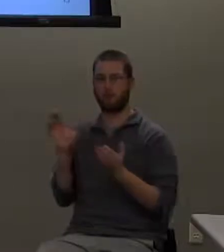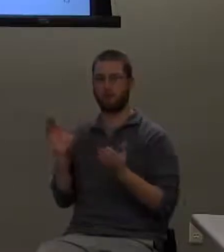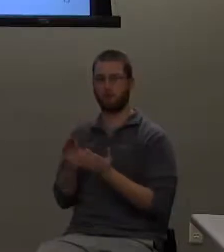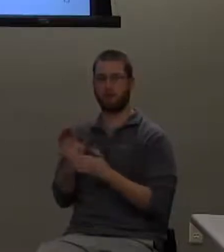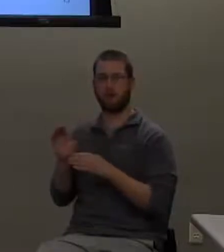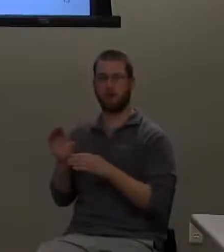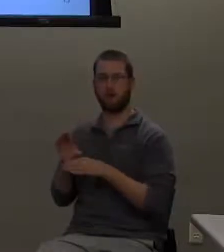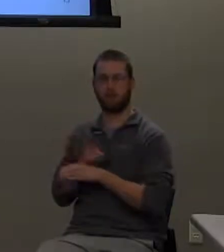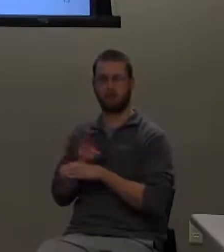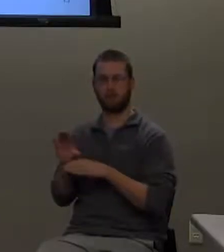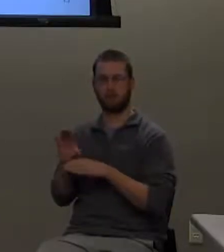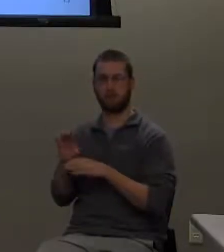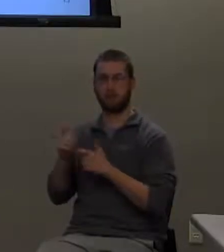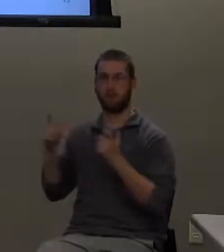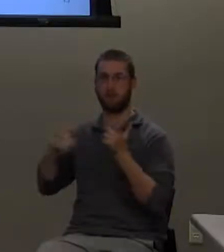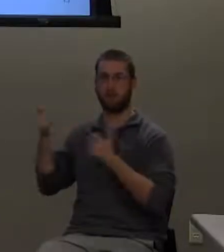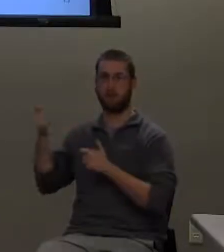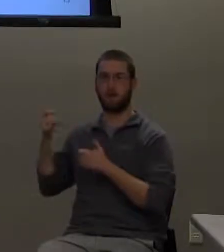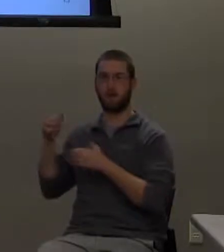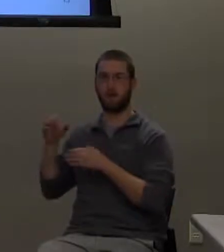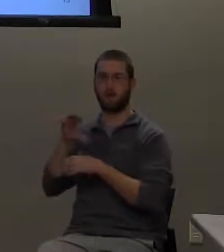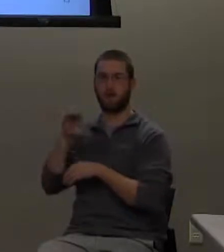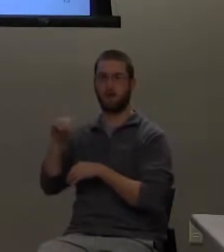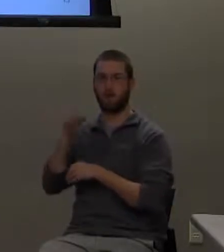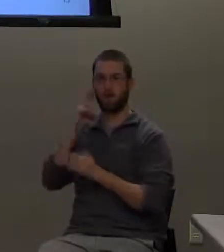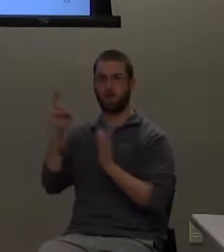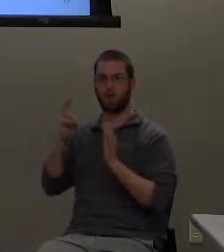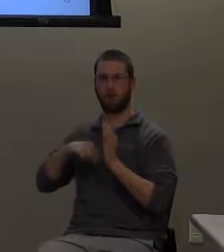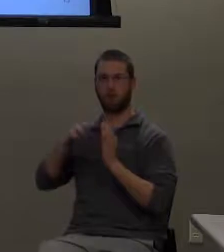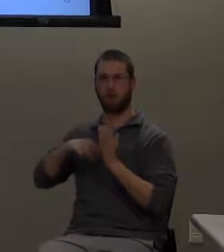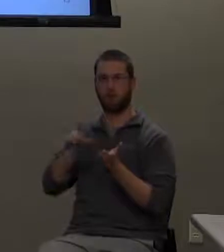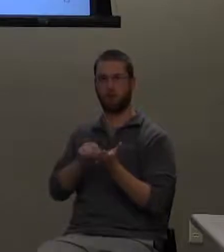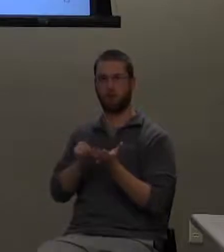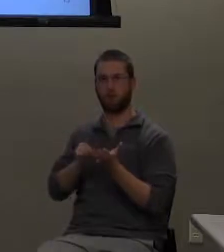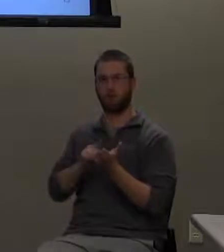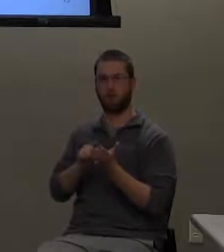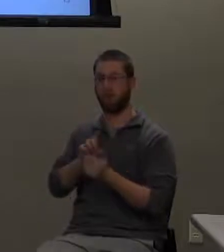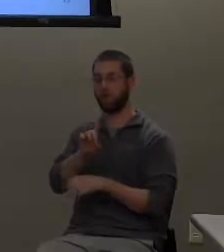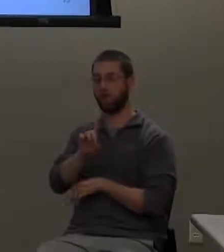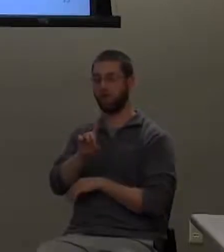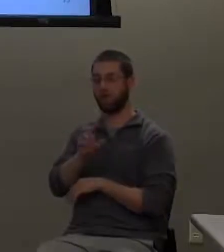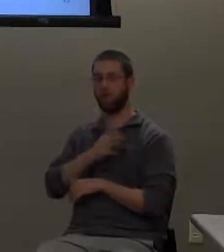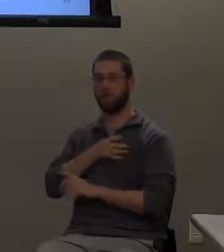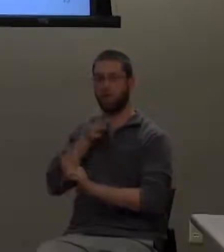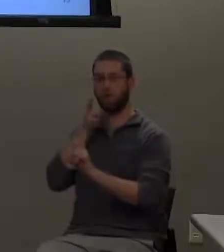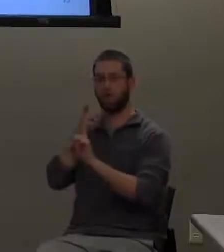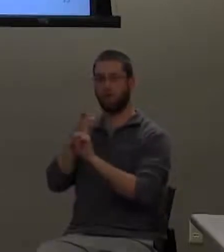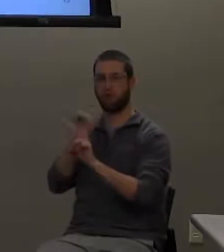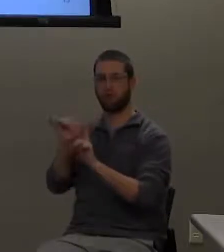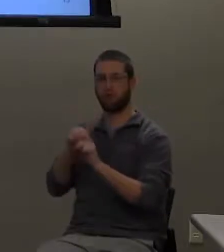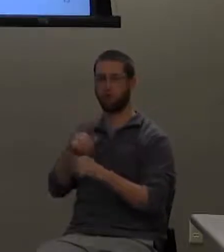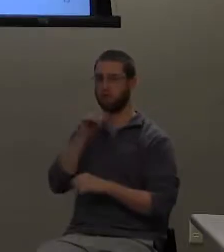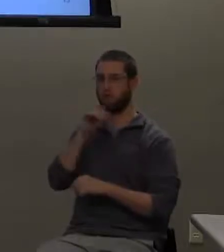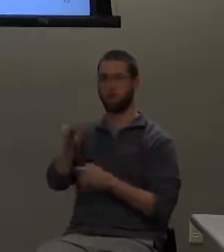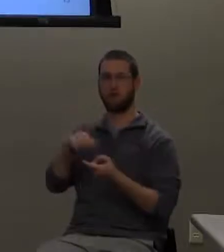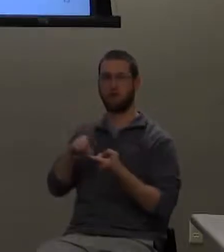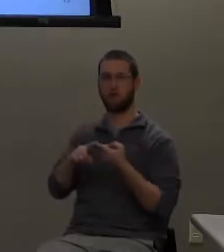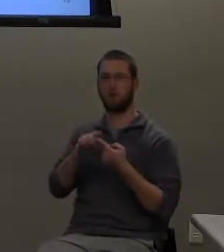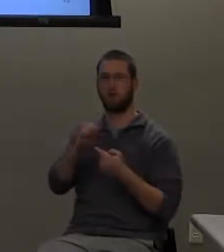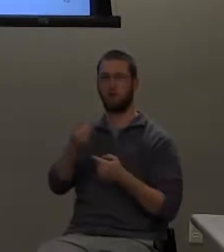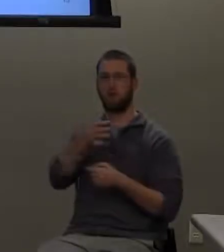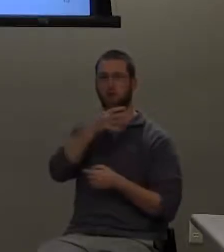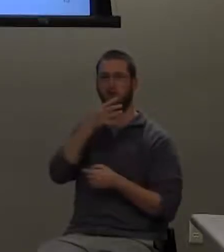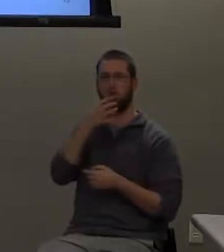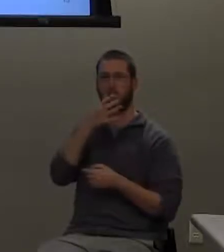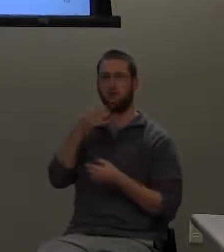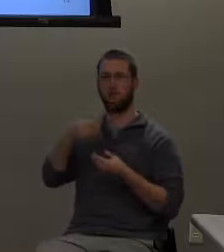because it's really the larger companies that get those ridiculous things that you read about in the newspapers. But my point there is, it's not about giving away the farm